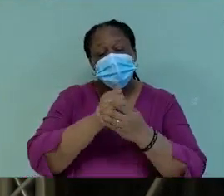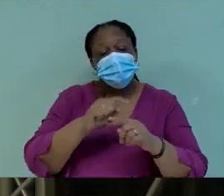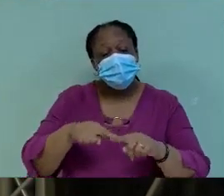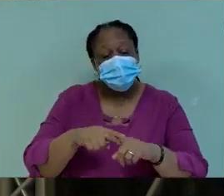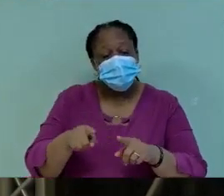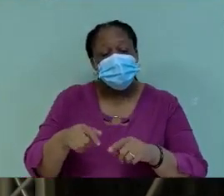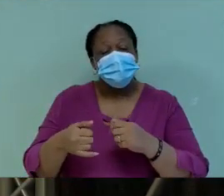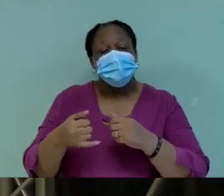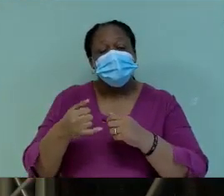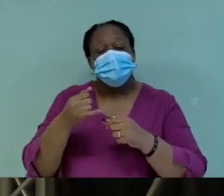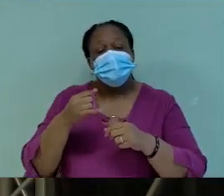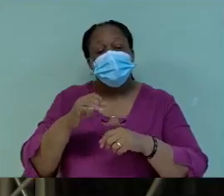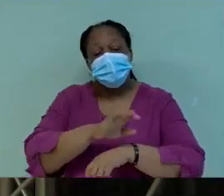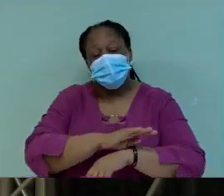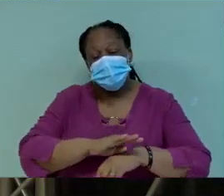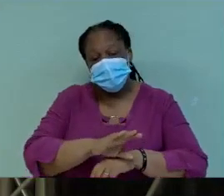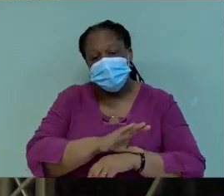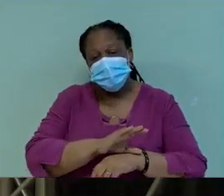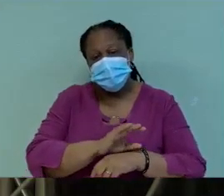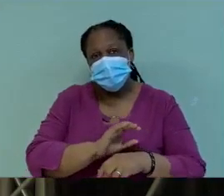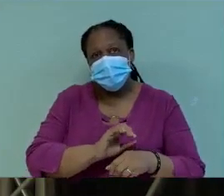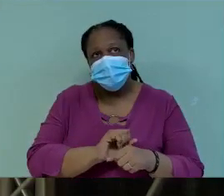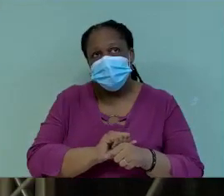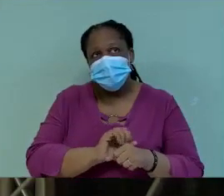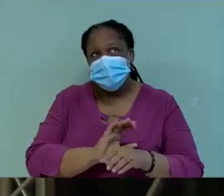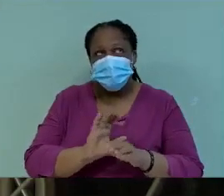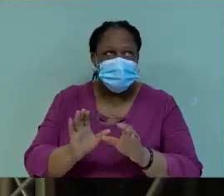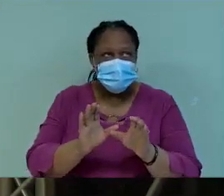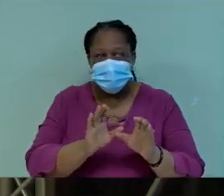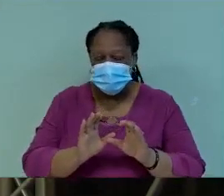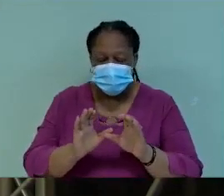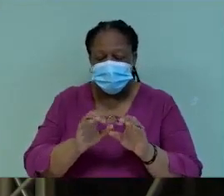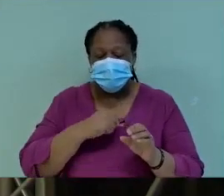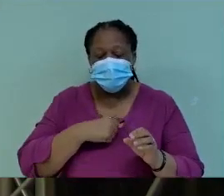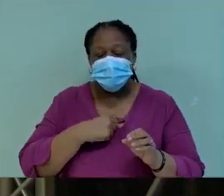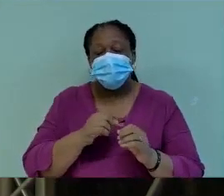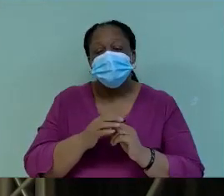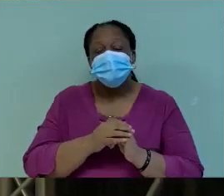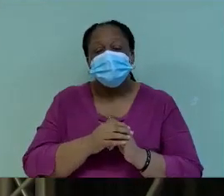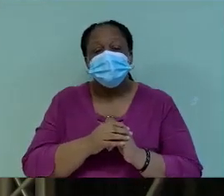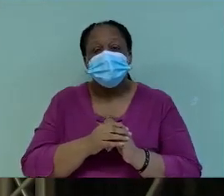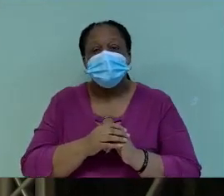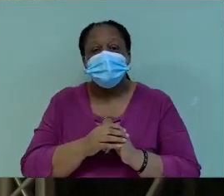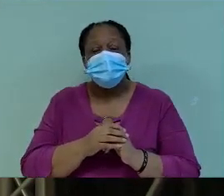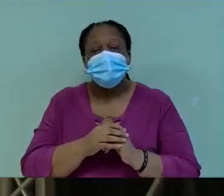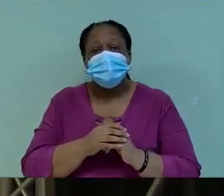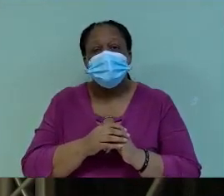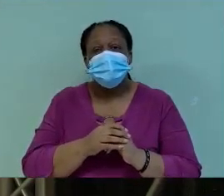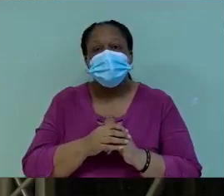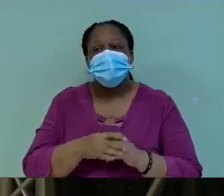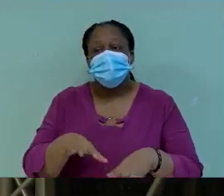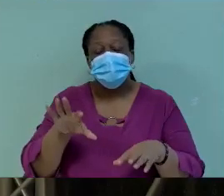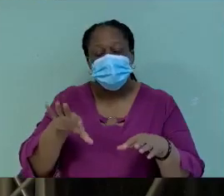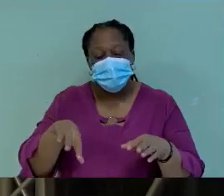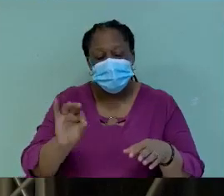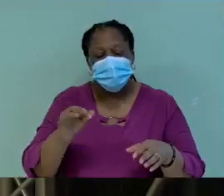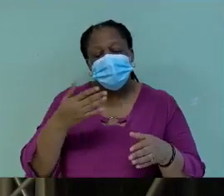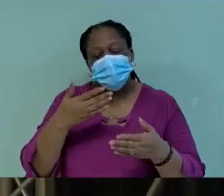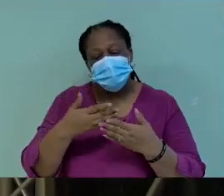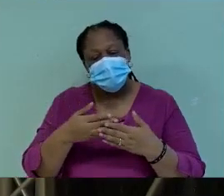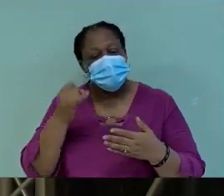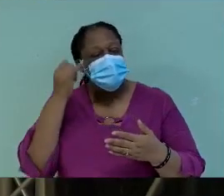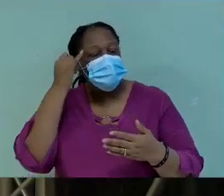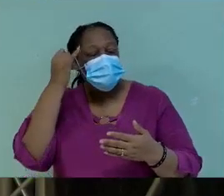part to play in seeing this crisis through, and this will involve finding creative and innovative